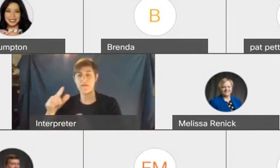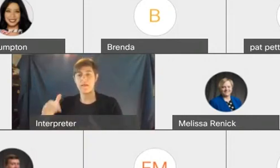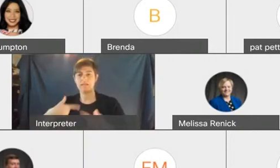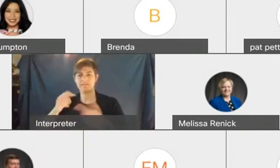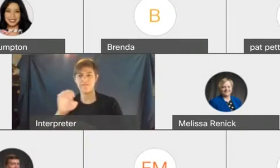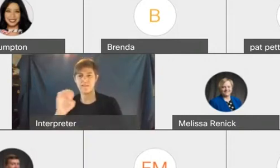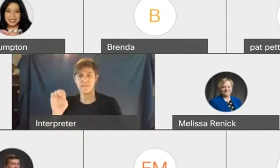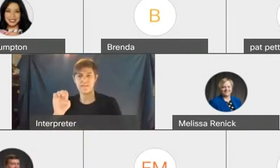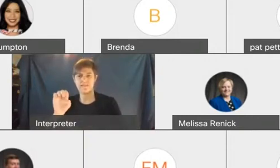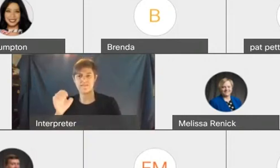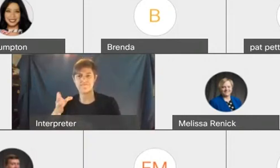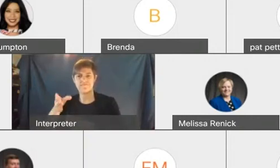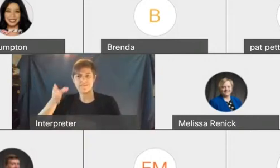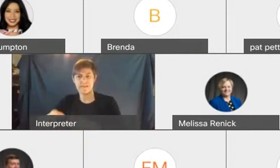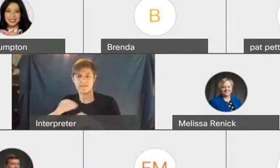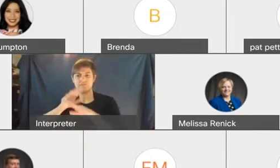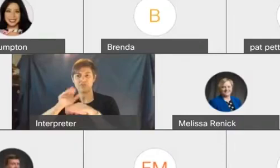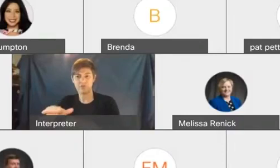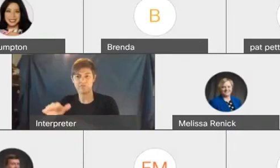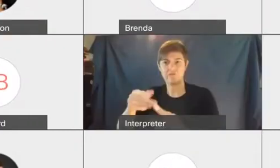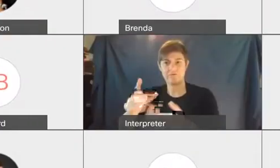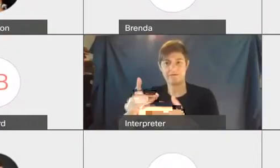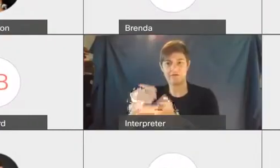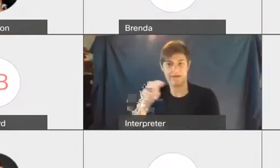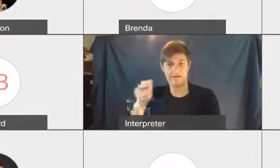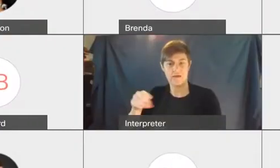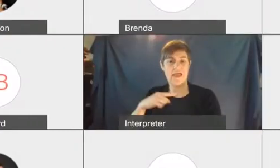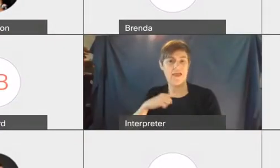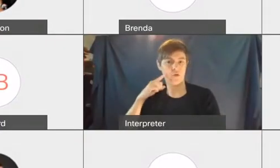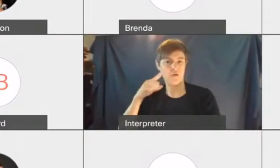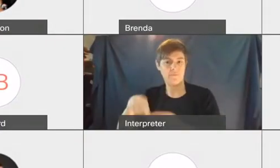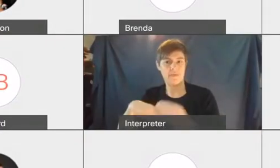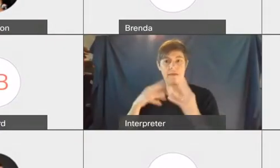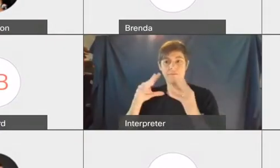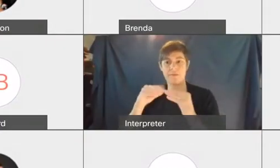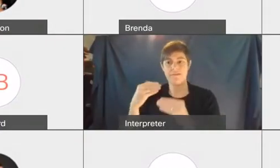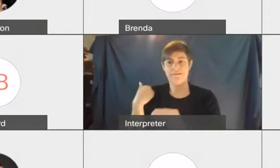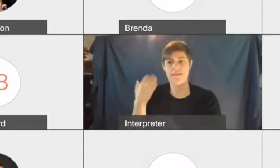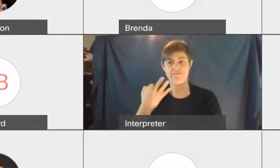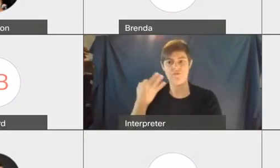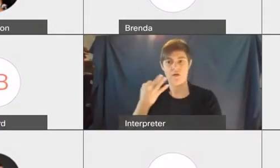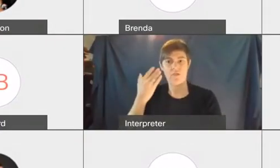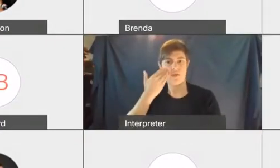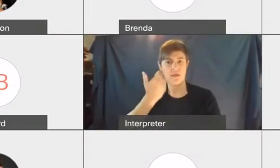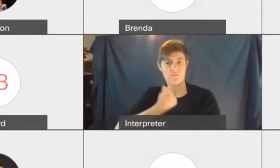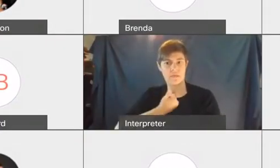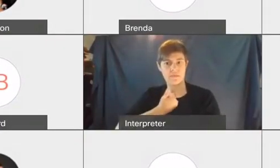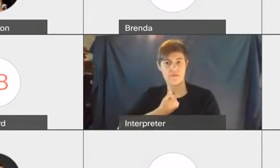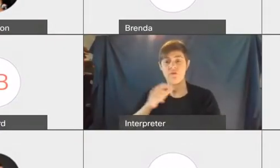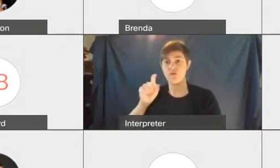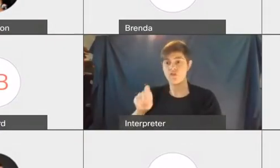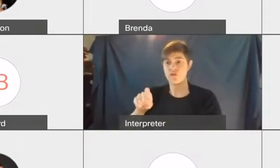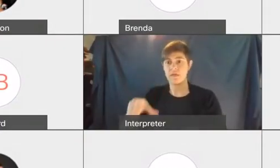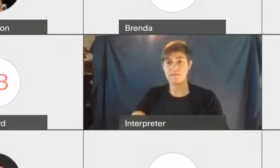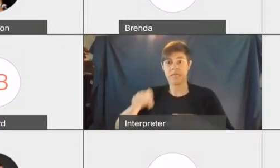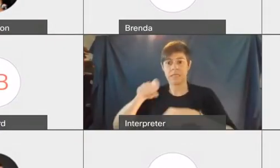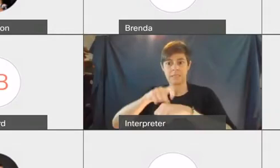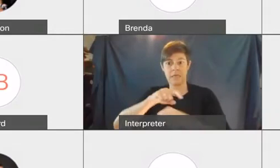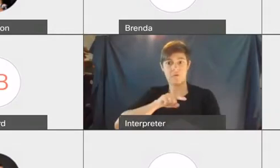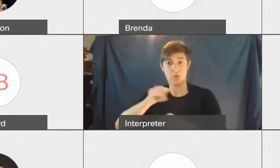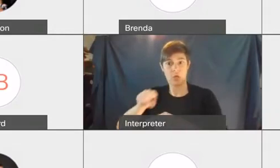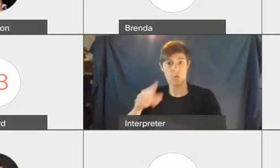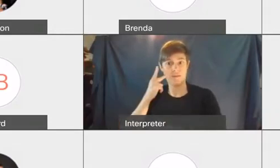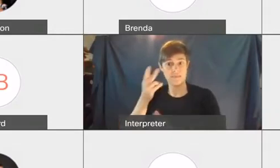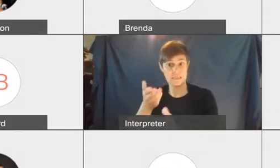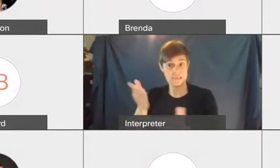Manhattan. I heard about this meeting Friday. I thought to myself, should I take the time today to go up and see